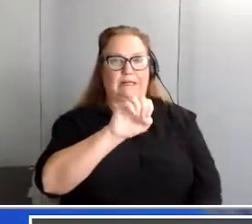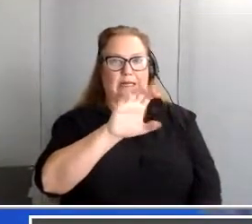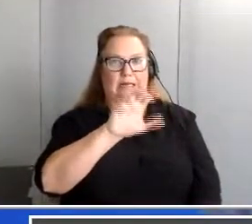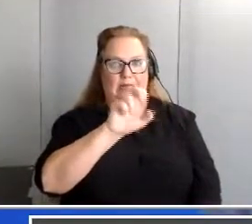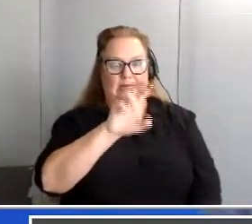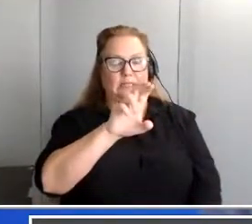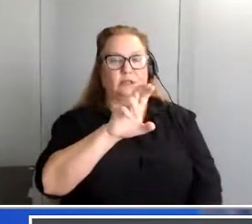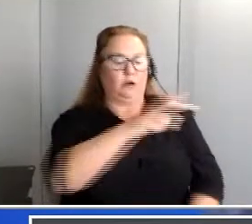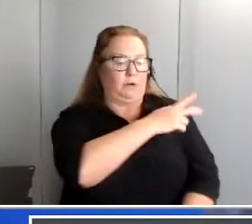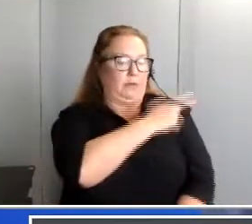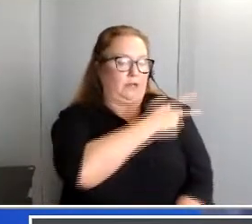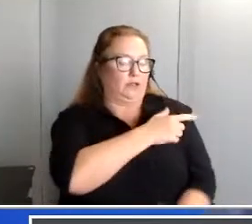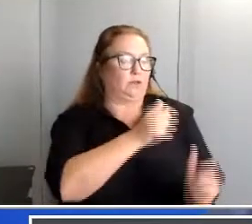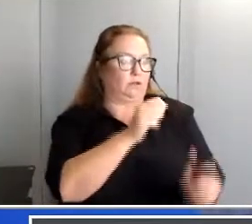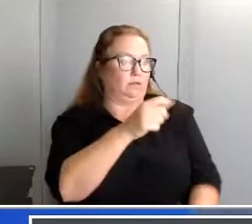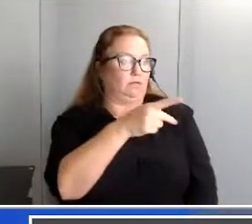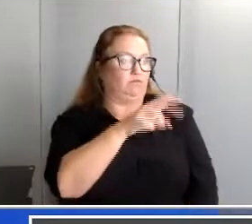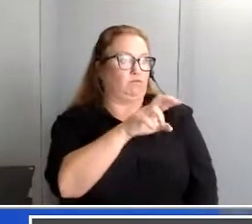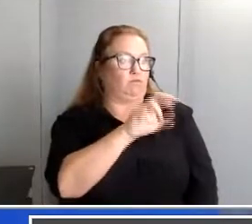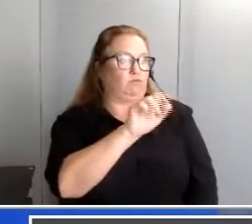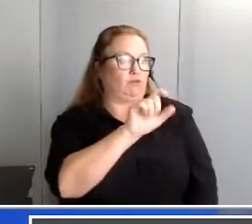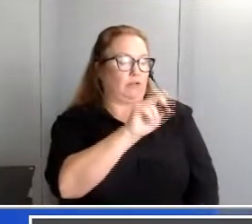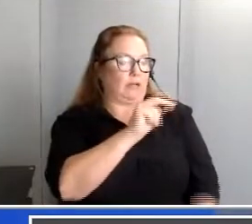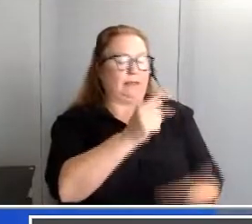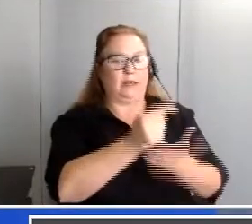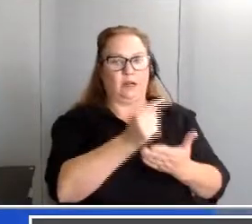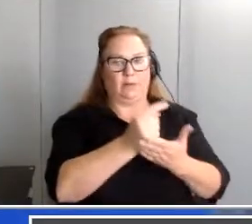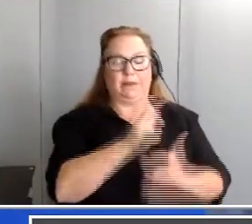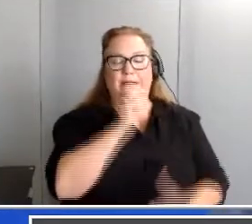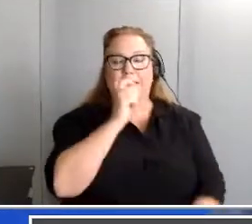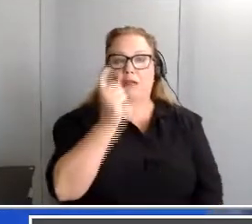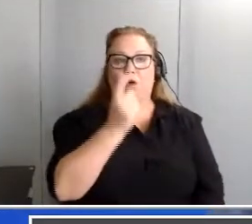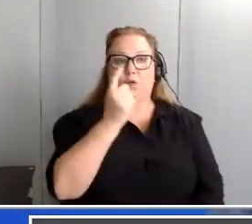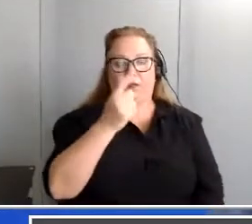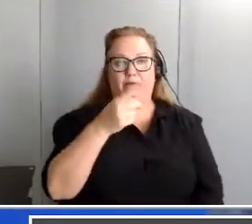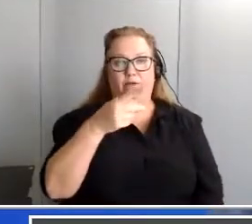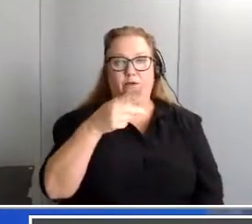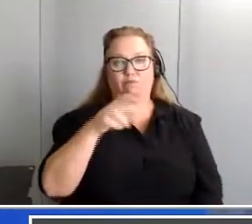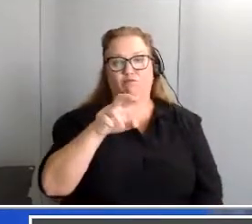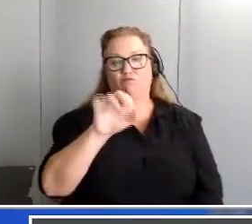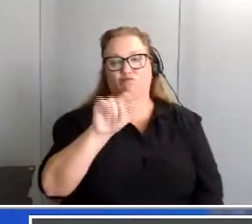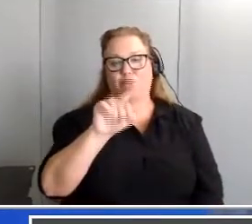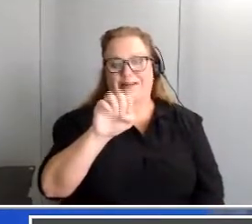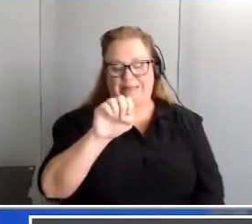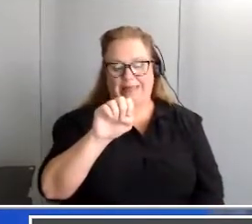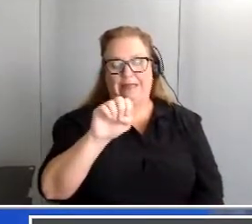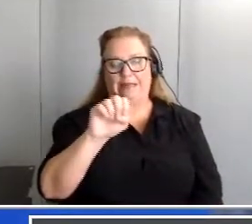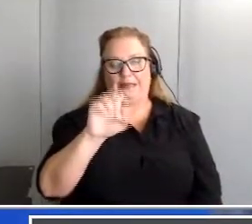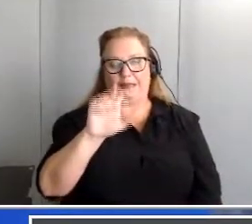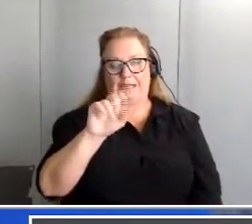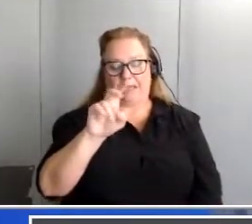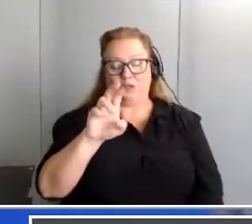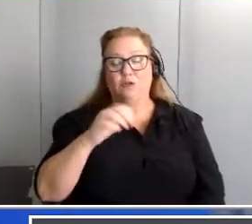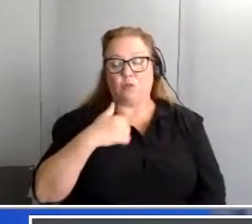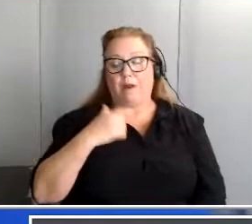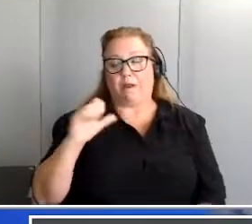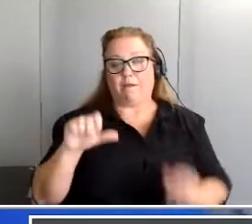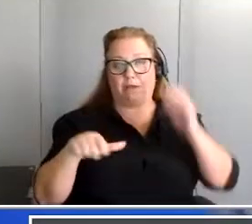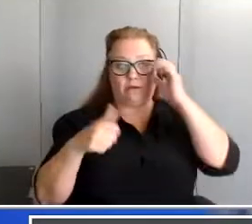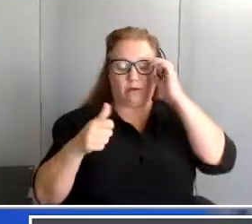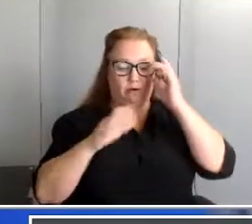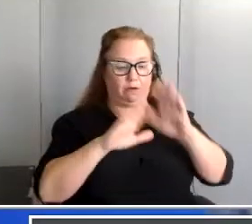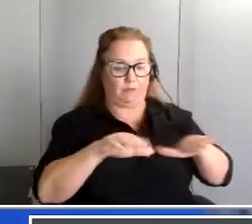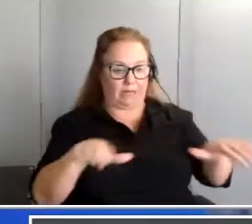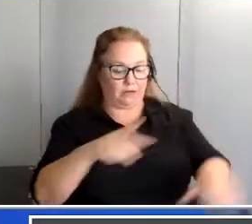therapy, but our proton facility is not only for prostate cancer patients, right? I mean, we have a lot of pediatric patients,